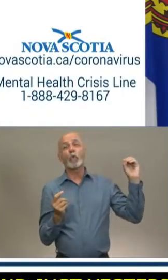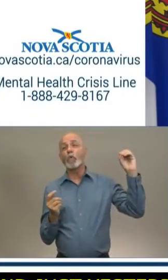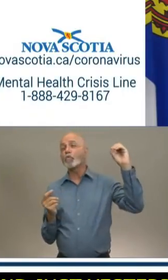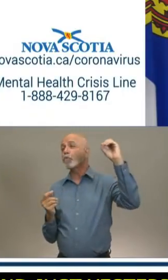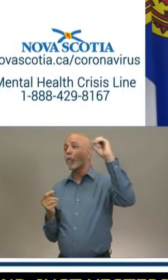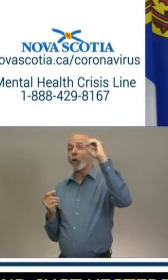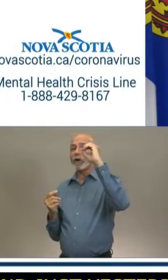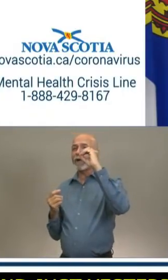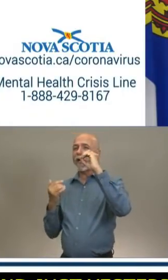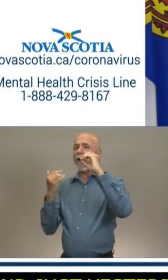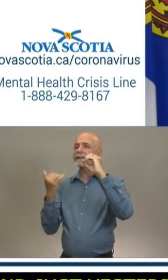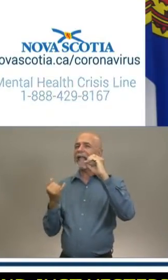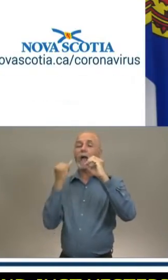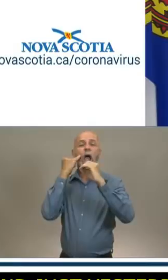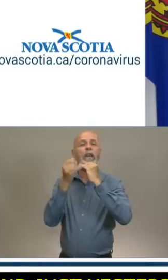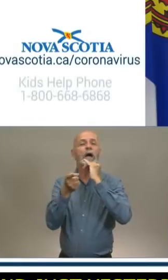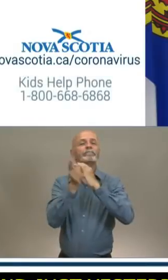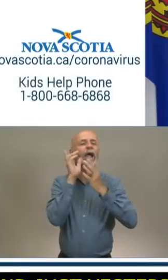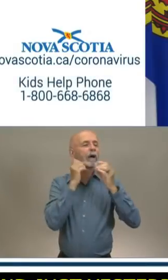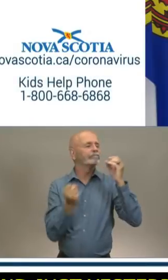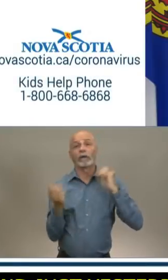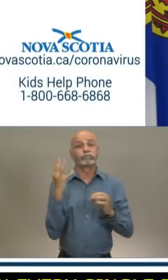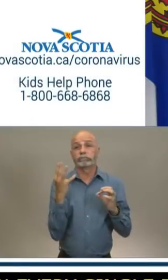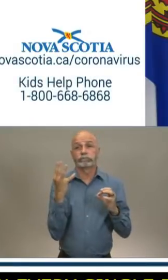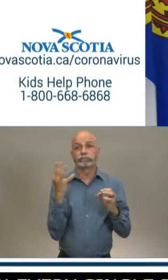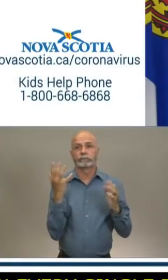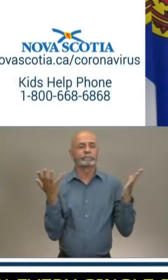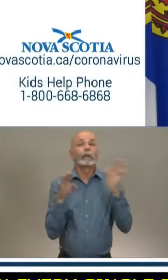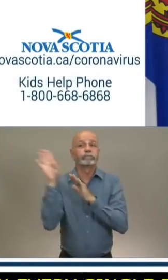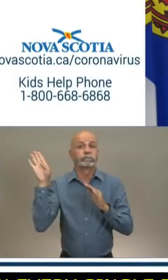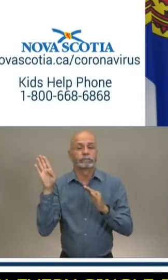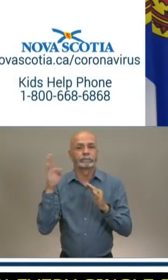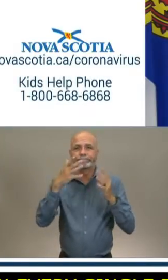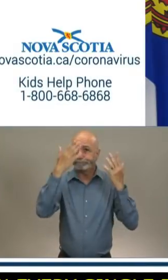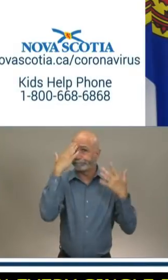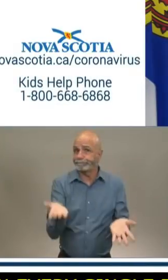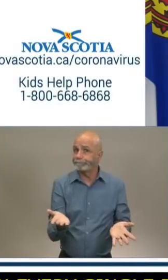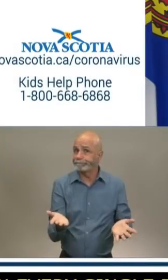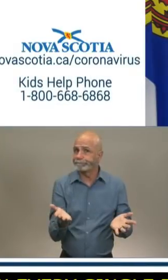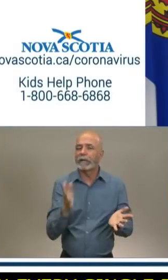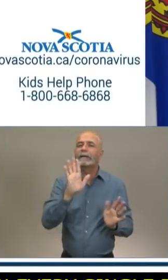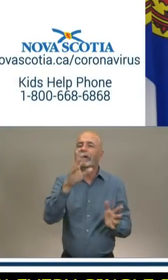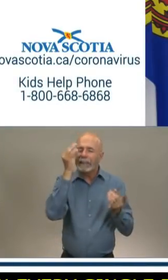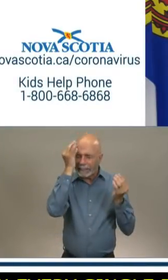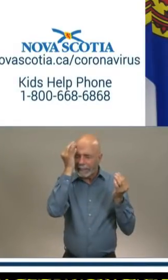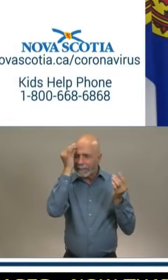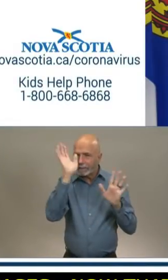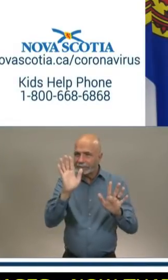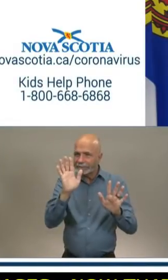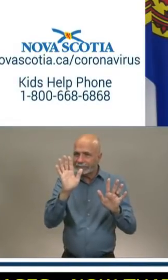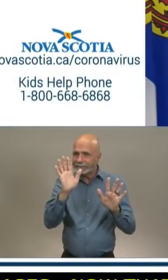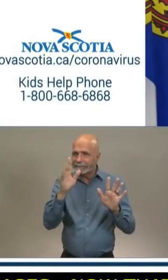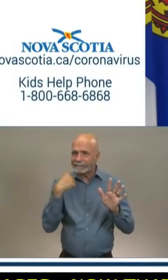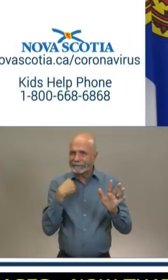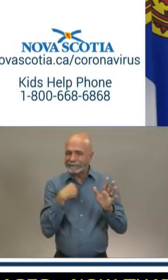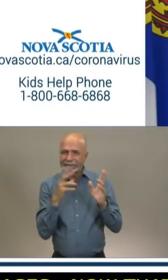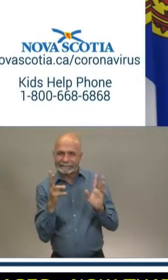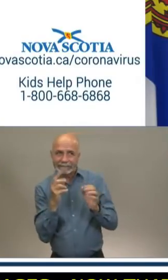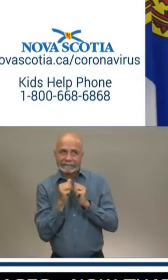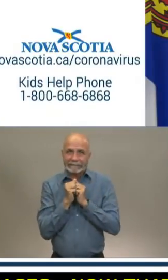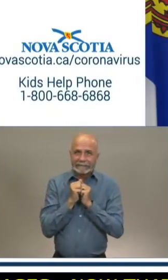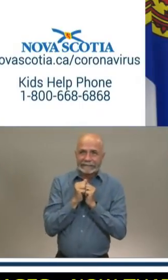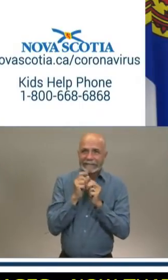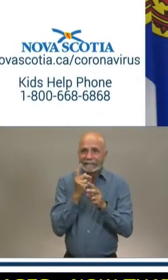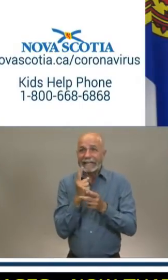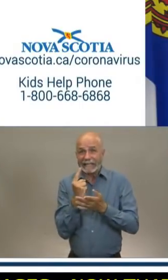an instant, and we can't let our guard down. But we do need to take a moment to celebrate our success. Just a few short weeks ago, we were